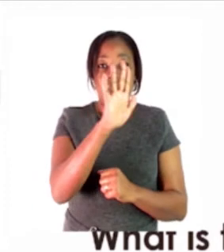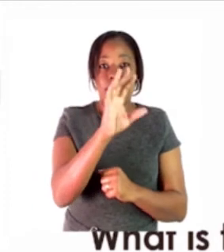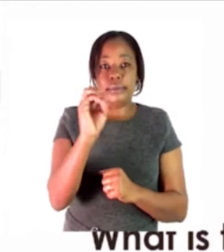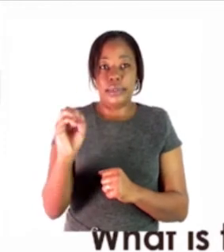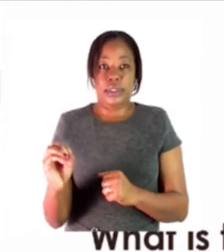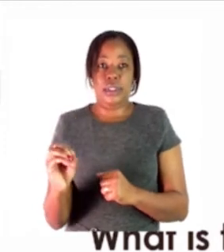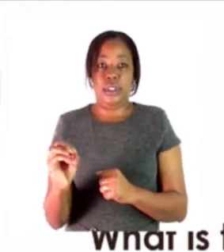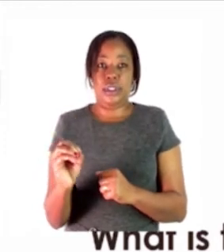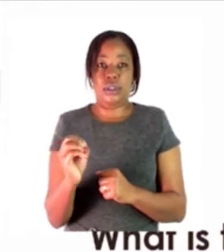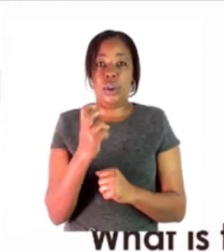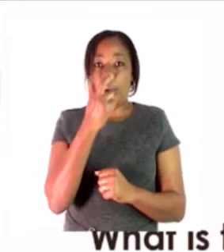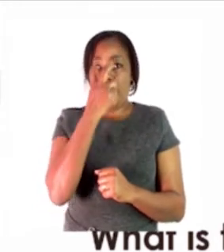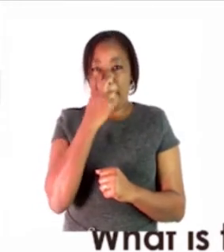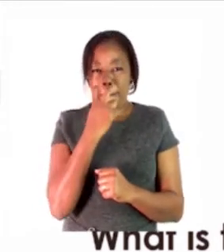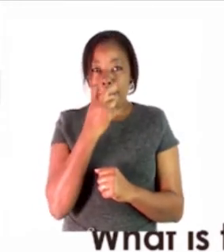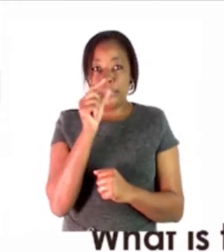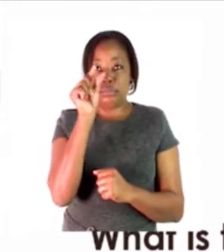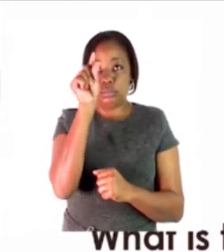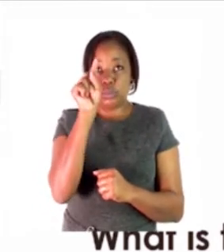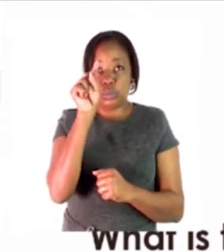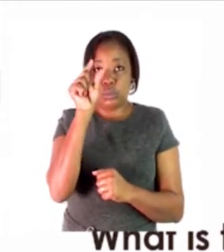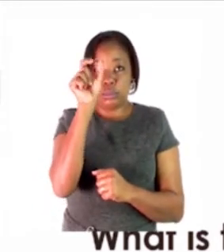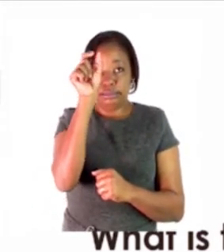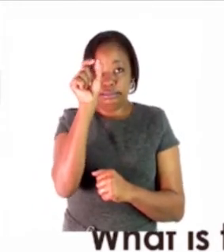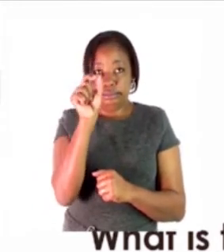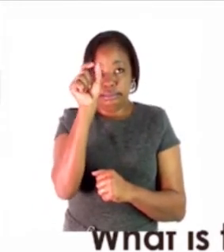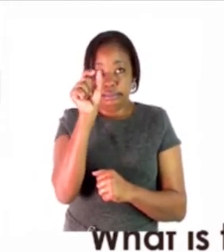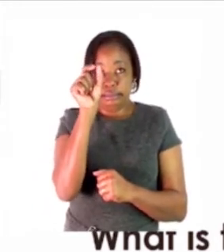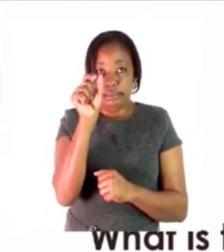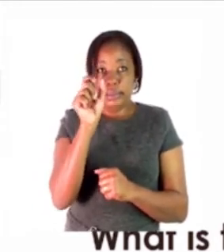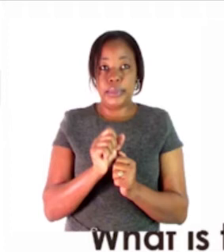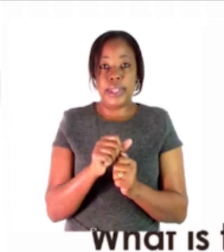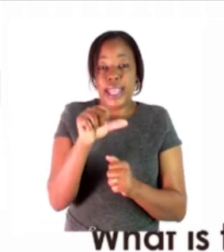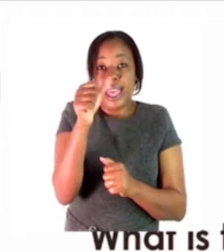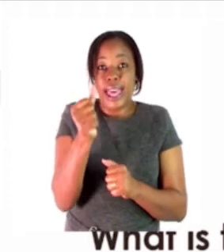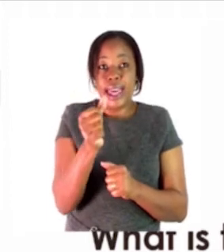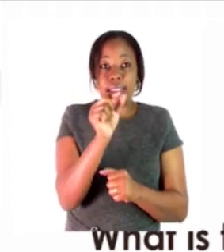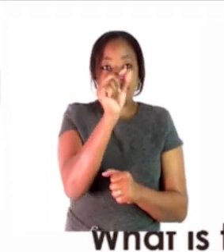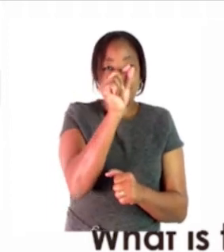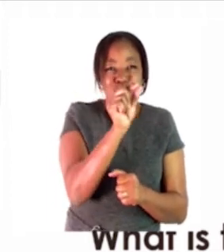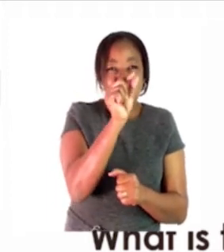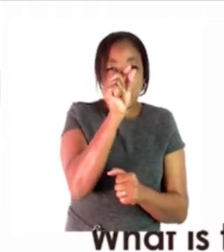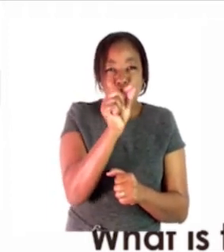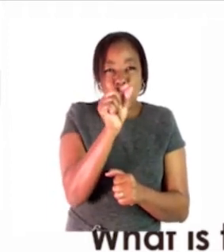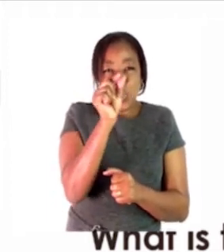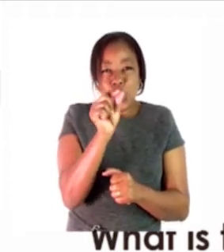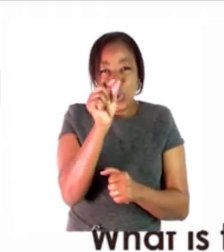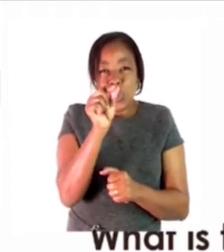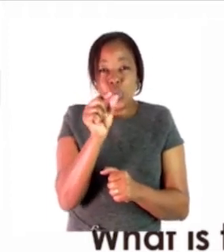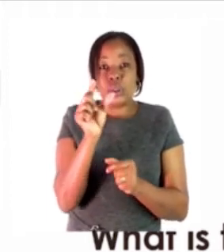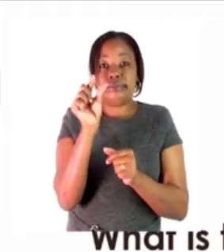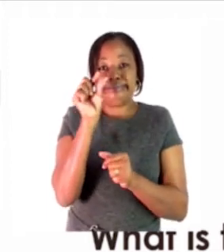bit black than the other ones, or a bit bigger. Now, there are small points also, the small lines which are given to